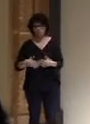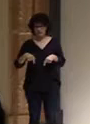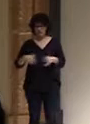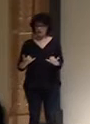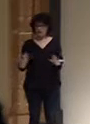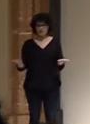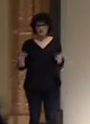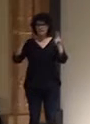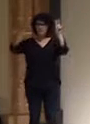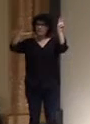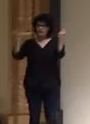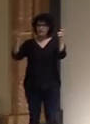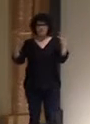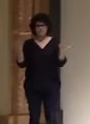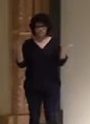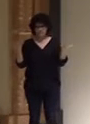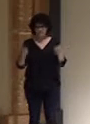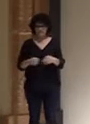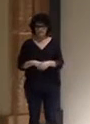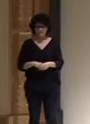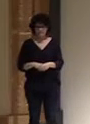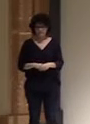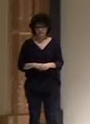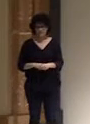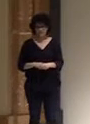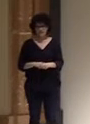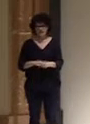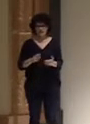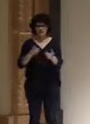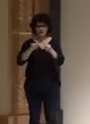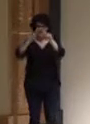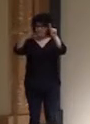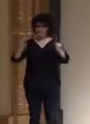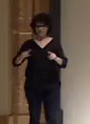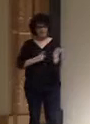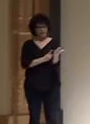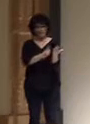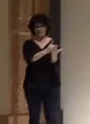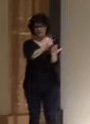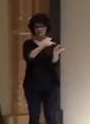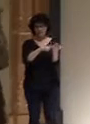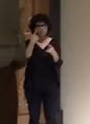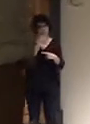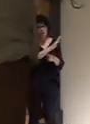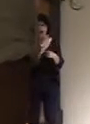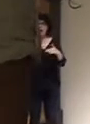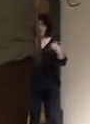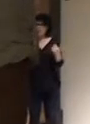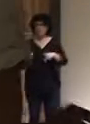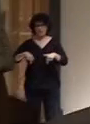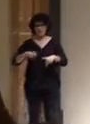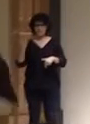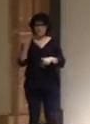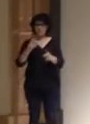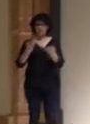evolve? And how do the centers shift and the peripheries transform? How does art relate to the process of